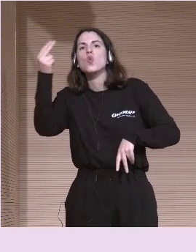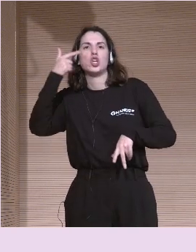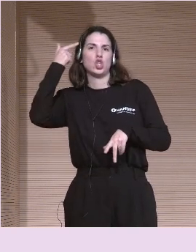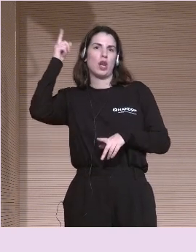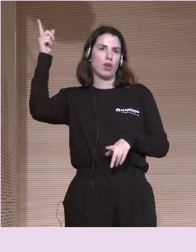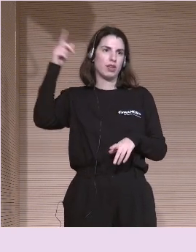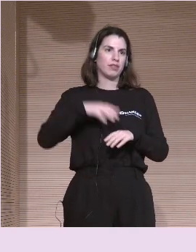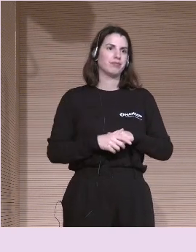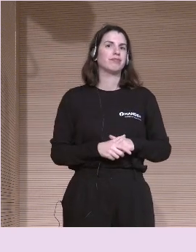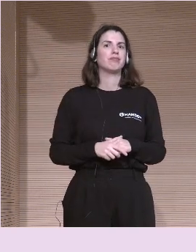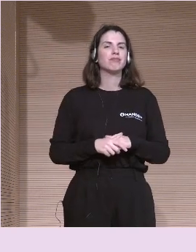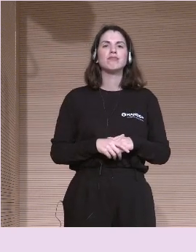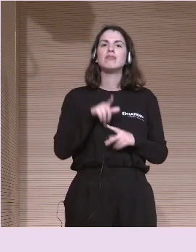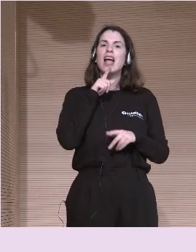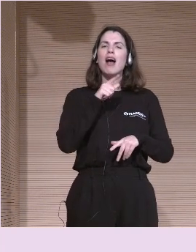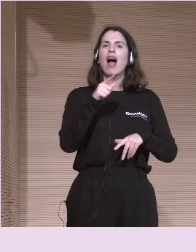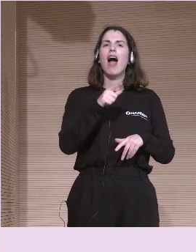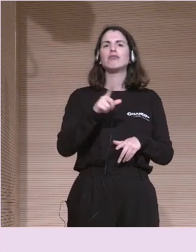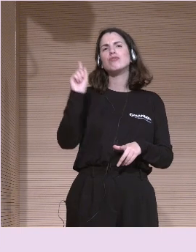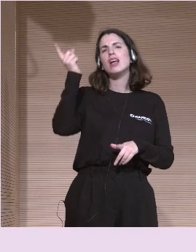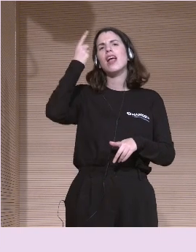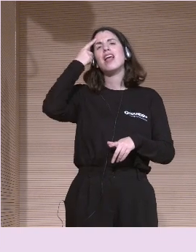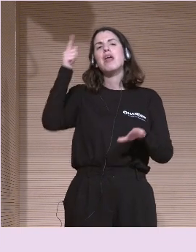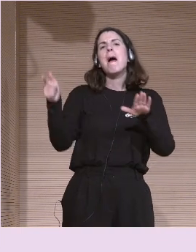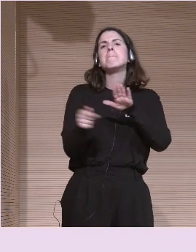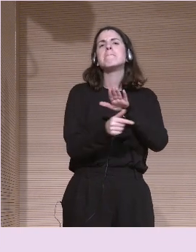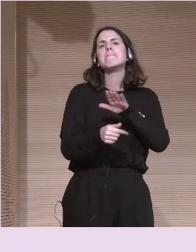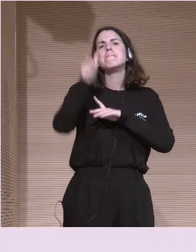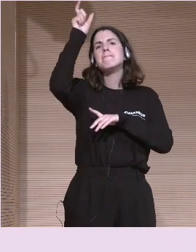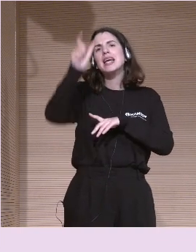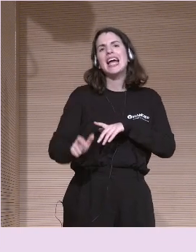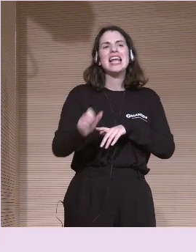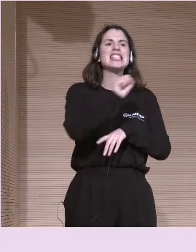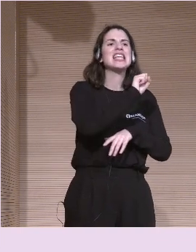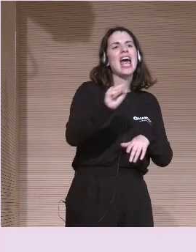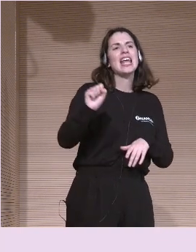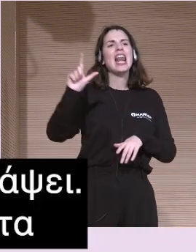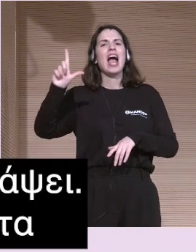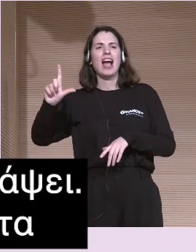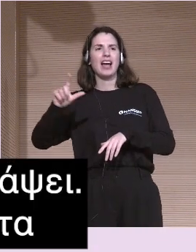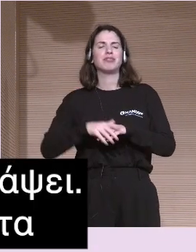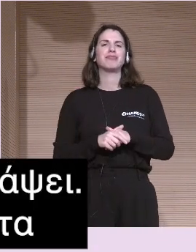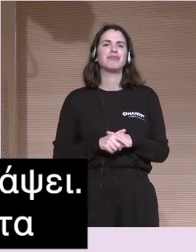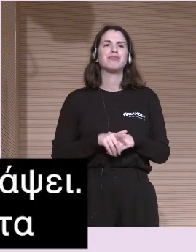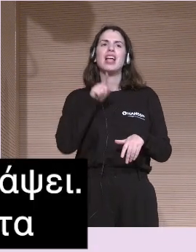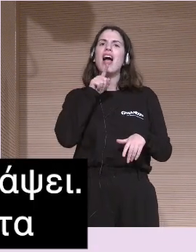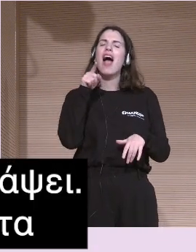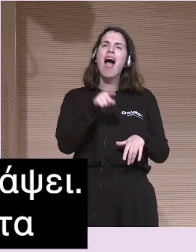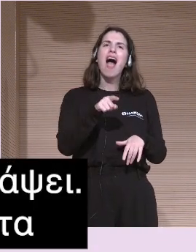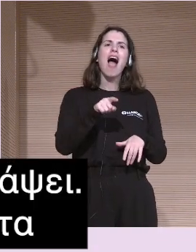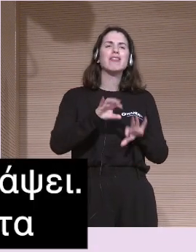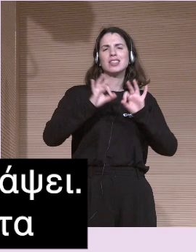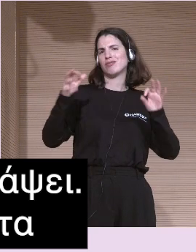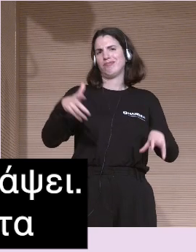Sri Lankan migrant to London. And it's a funny story because Morley's Chicken is so successful that lots of other chicken shops have kind